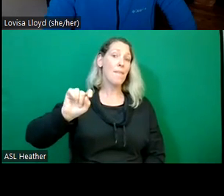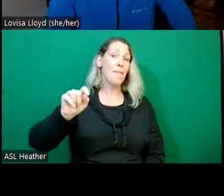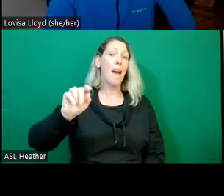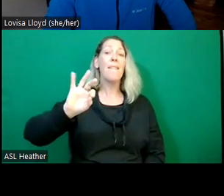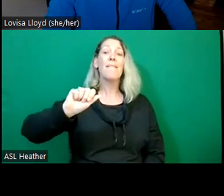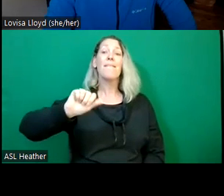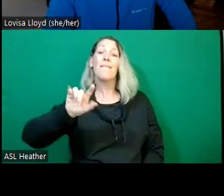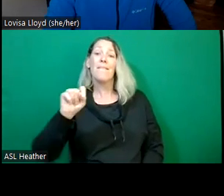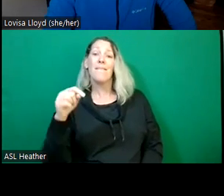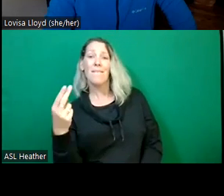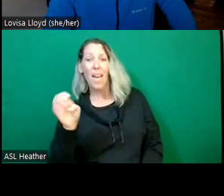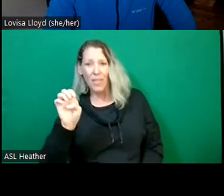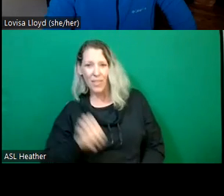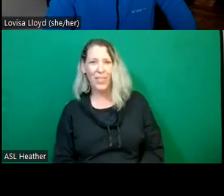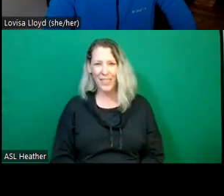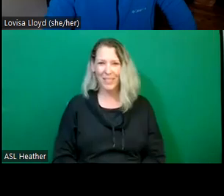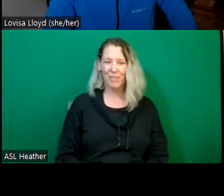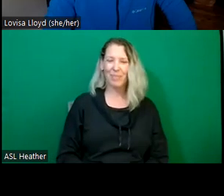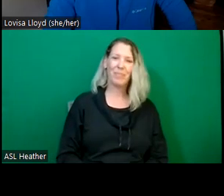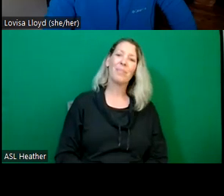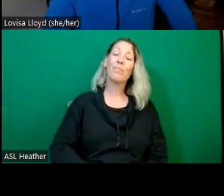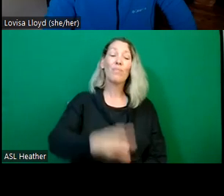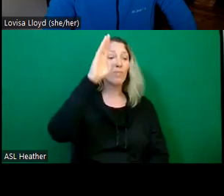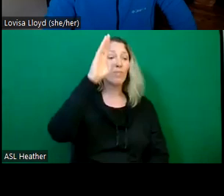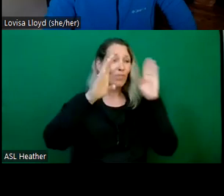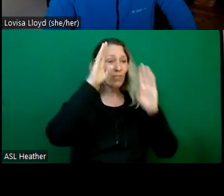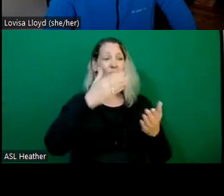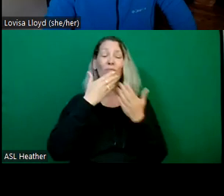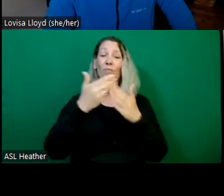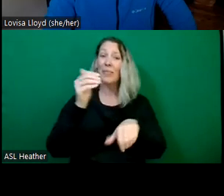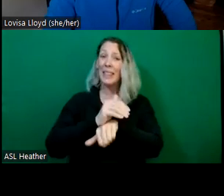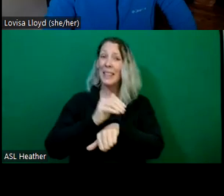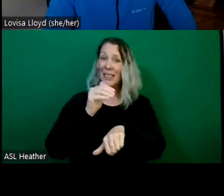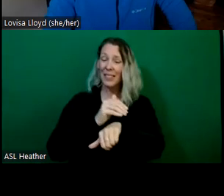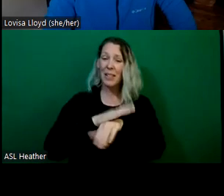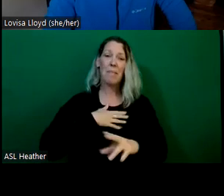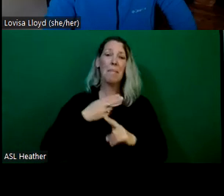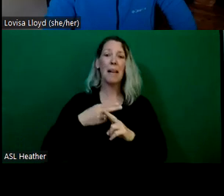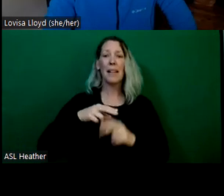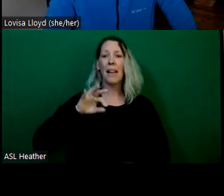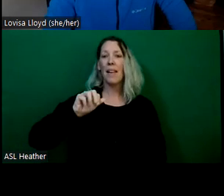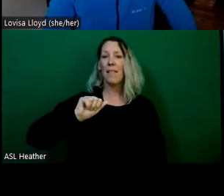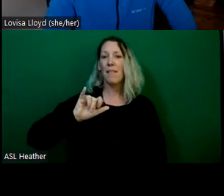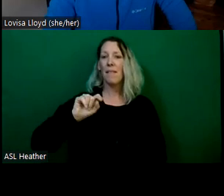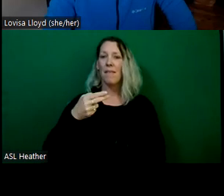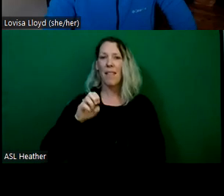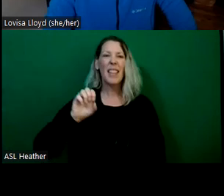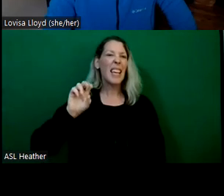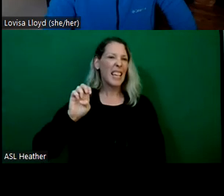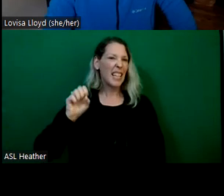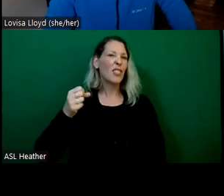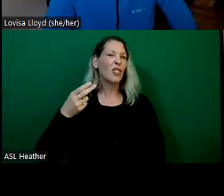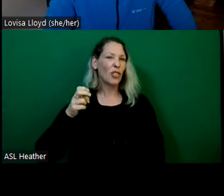Commissioner Aiken. Thank you. Hi, good evening. My name is Faith Aiken. I use she, her